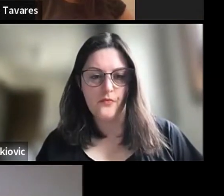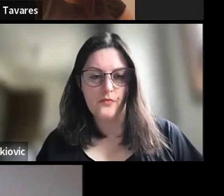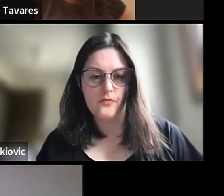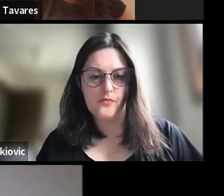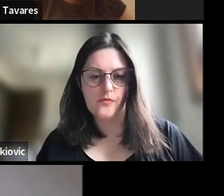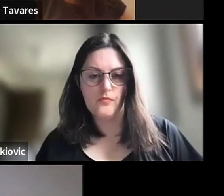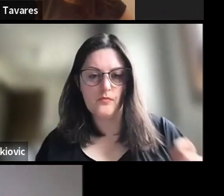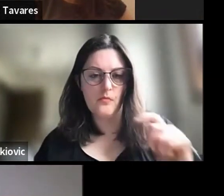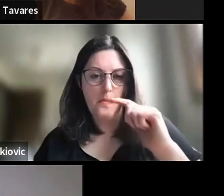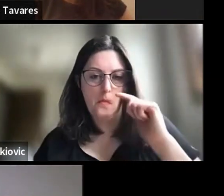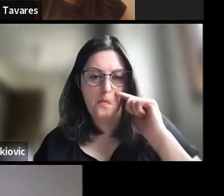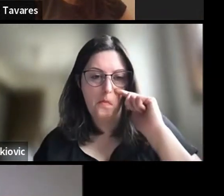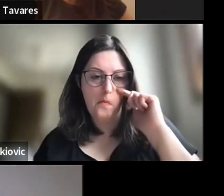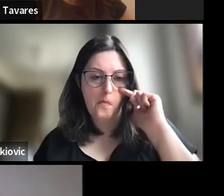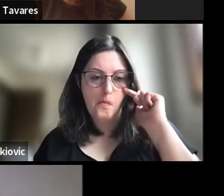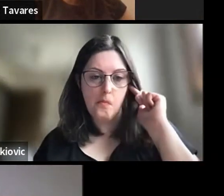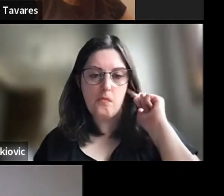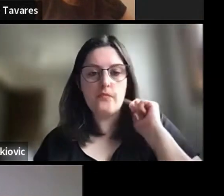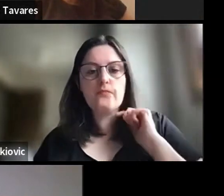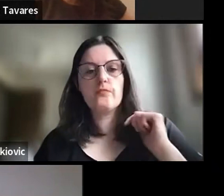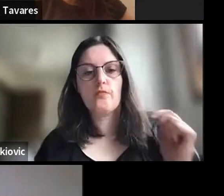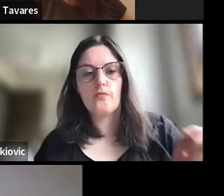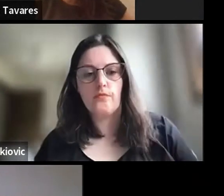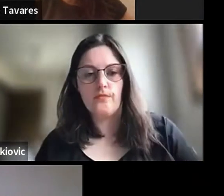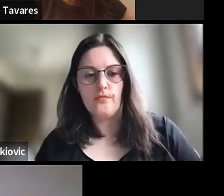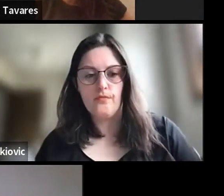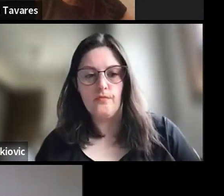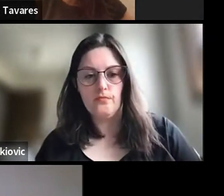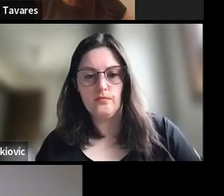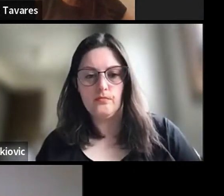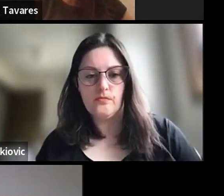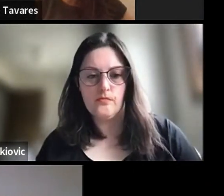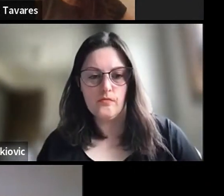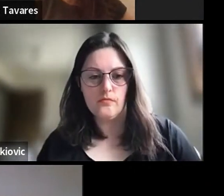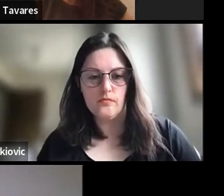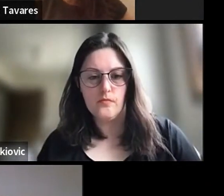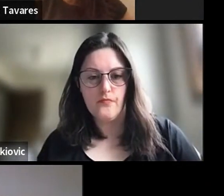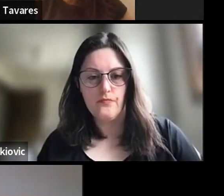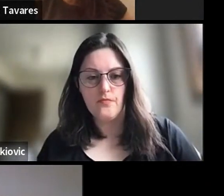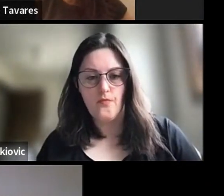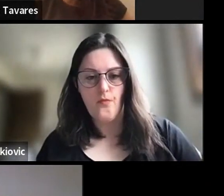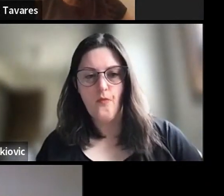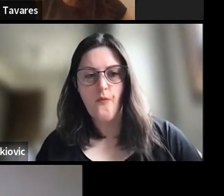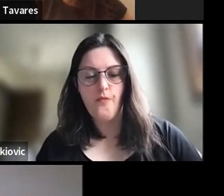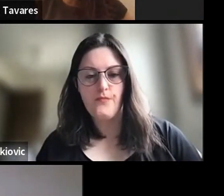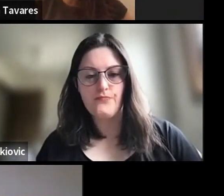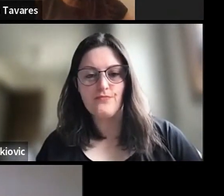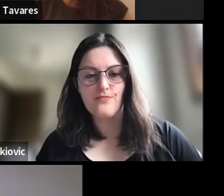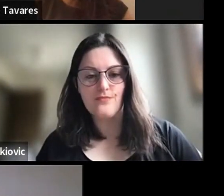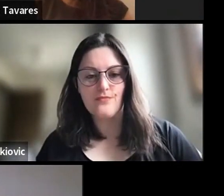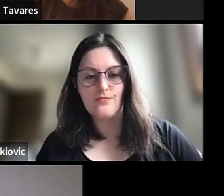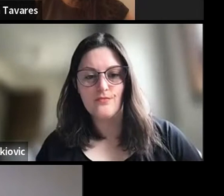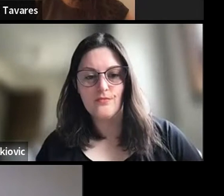HDD, and he sometimes has like pseudo seizures, and sometimes here,